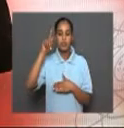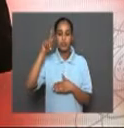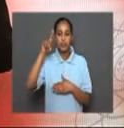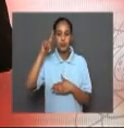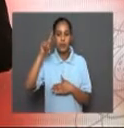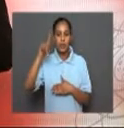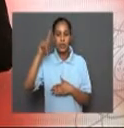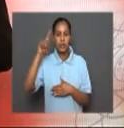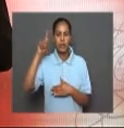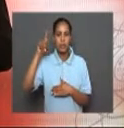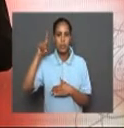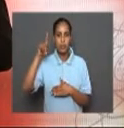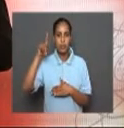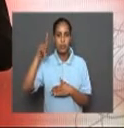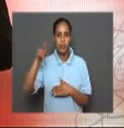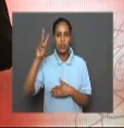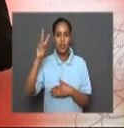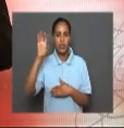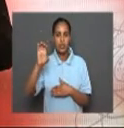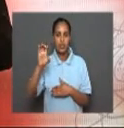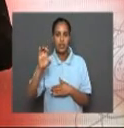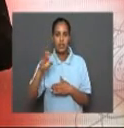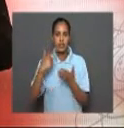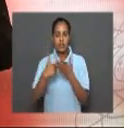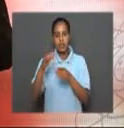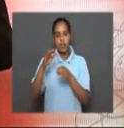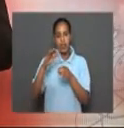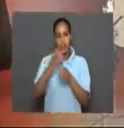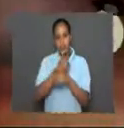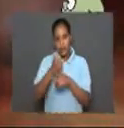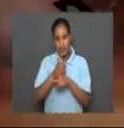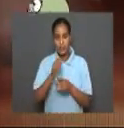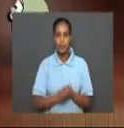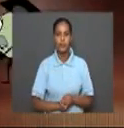tetrafluoroethylene. You may work with a partner to complete this exercise.